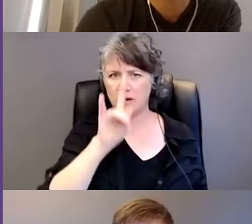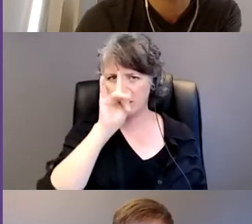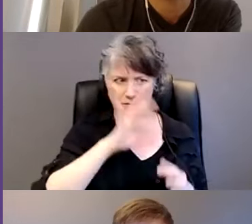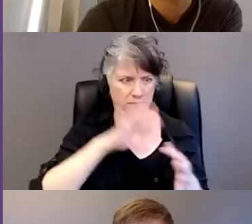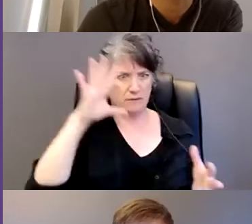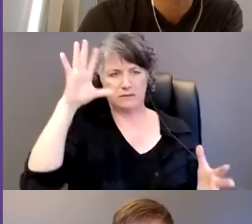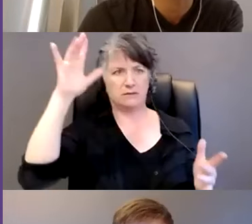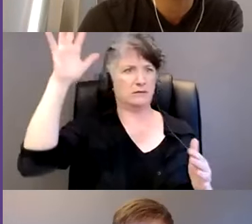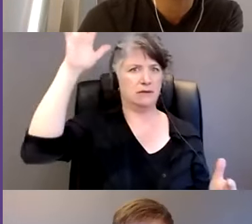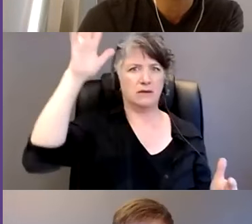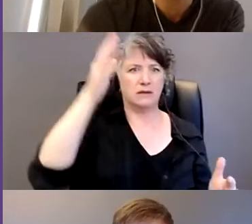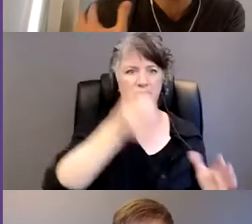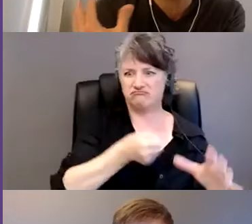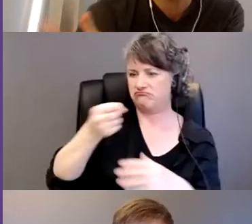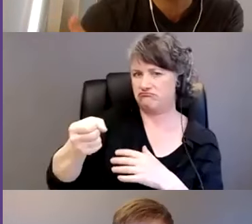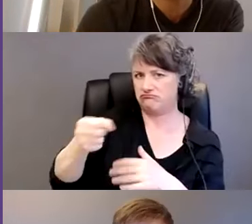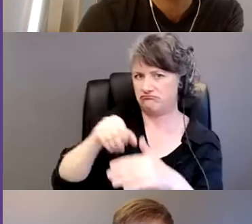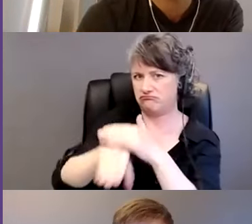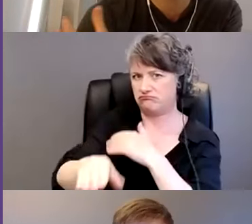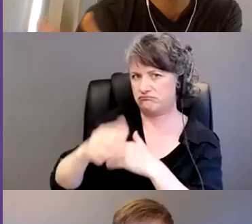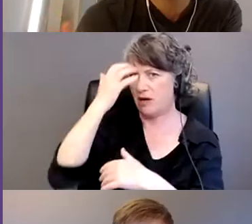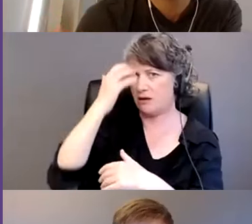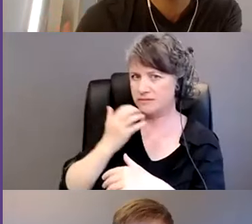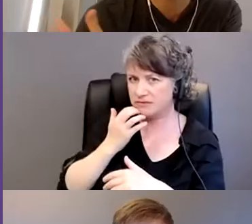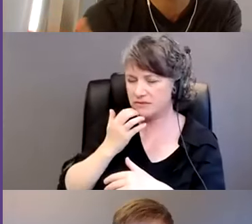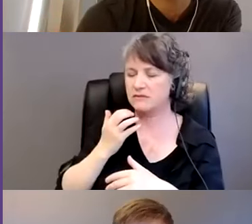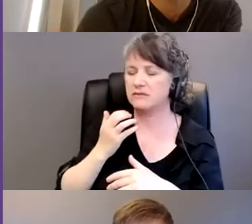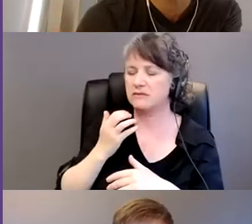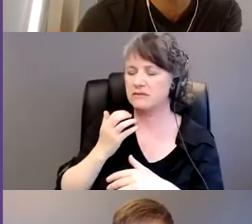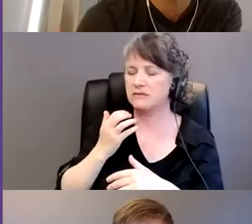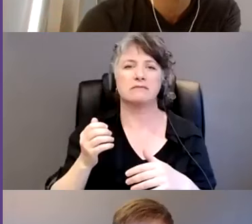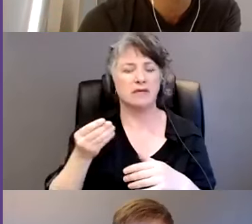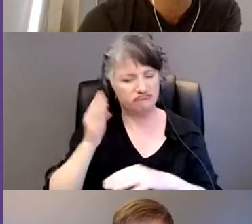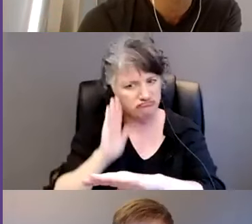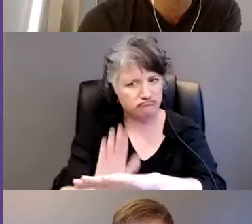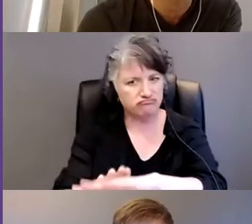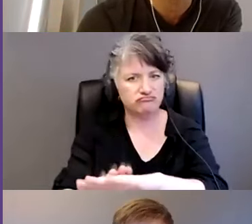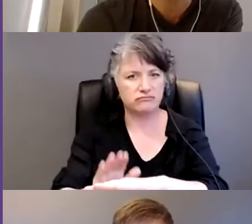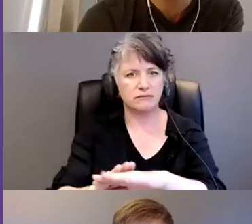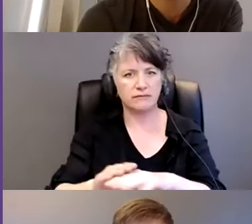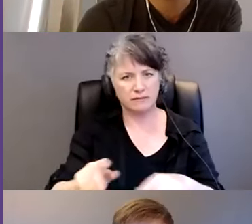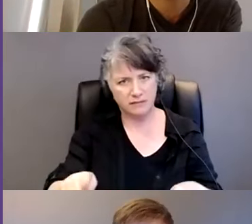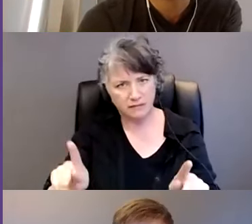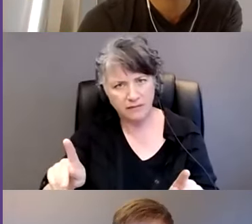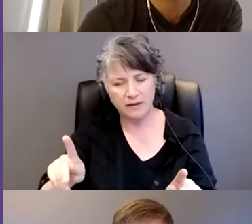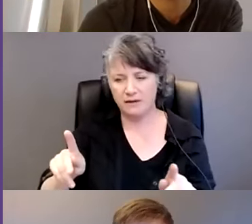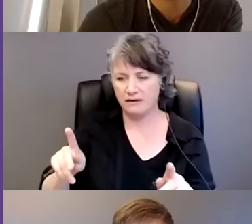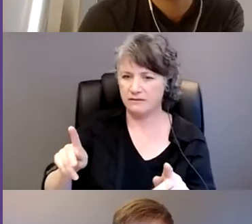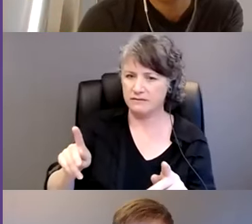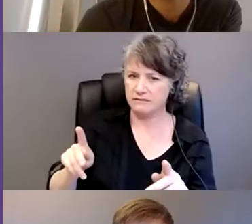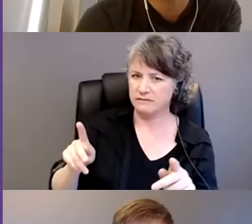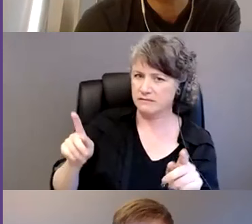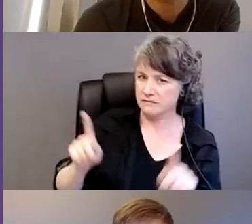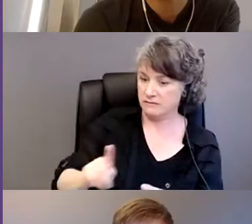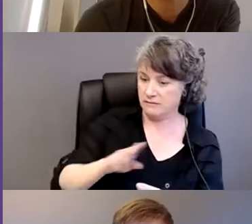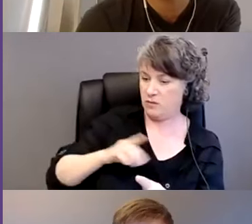under the Mental Health Act to notify the patient and to complete and give the opportunity to apply to the Consent and Capacity Board. But then